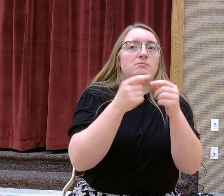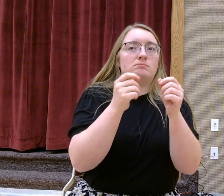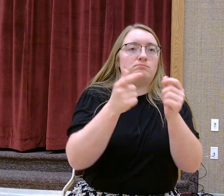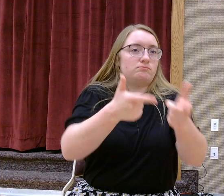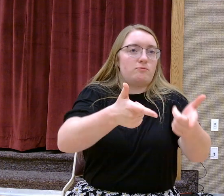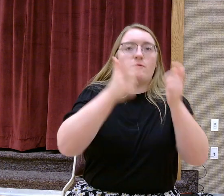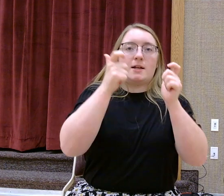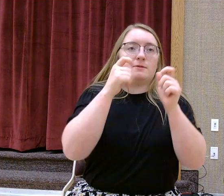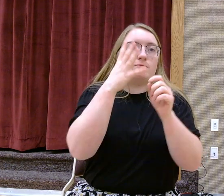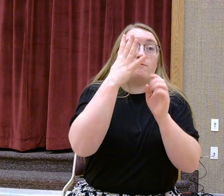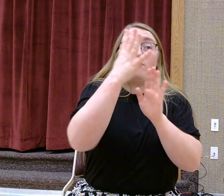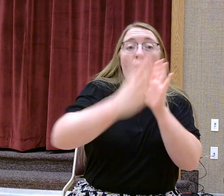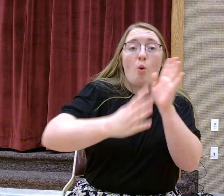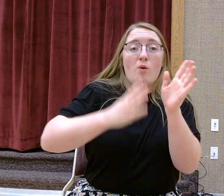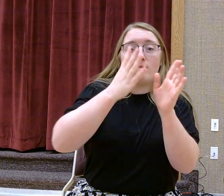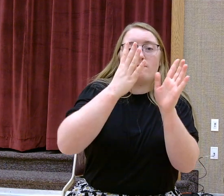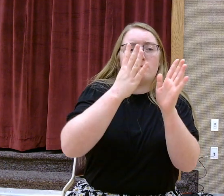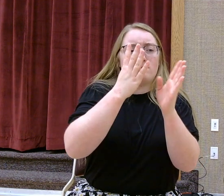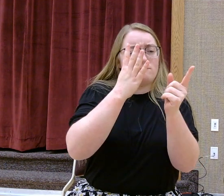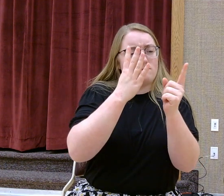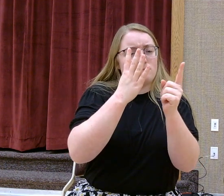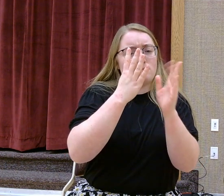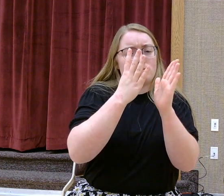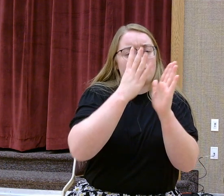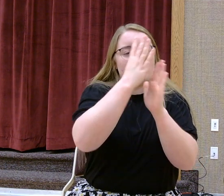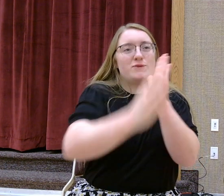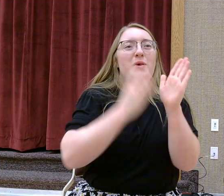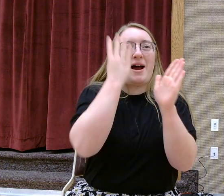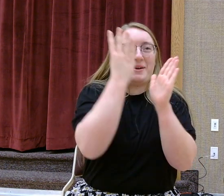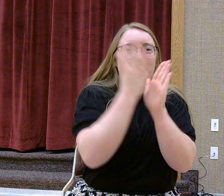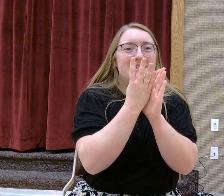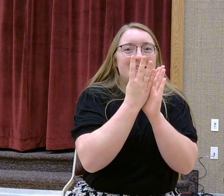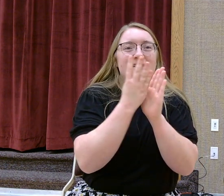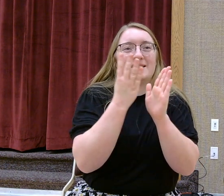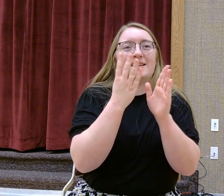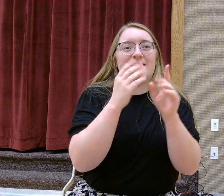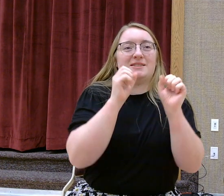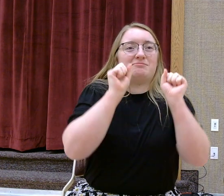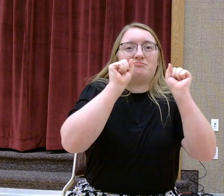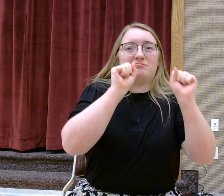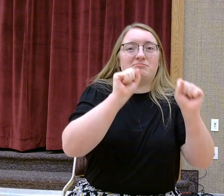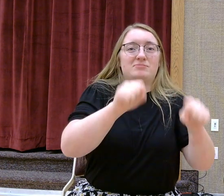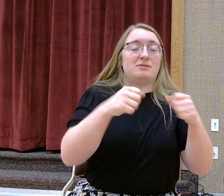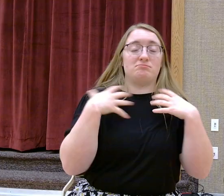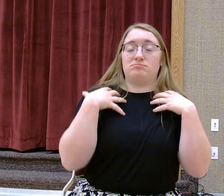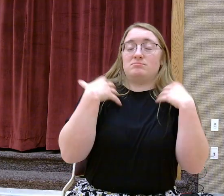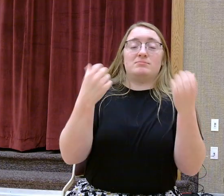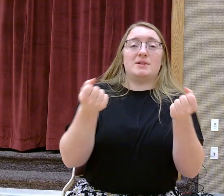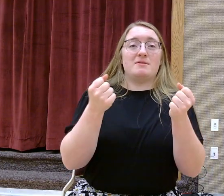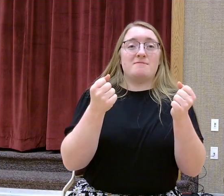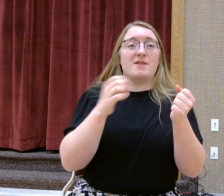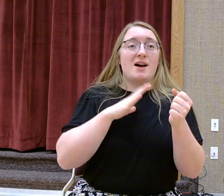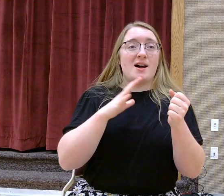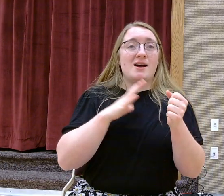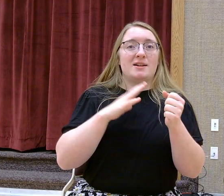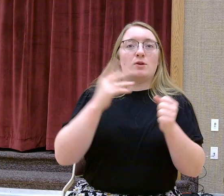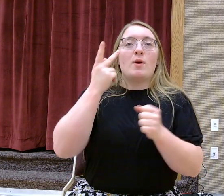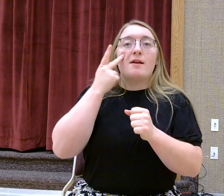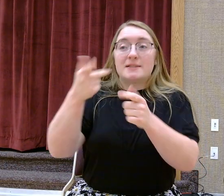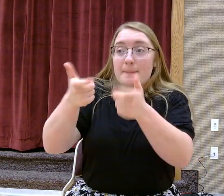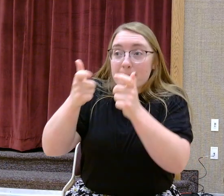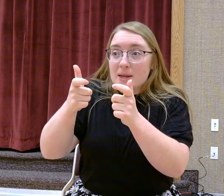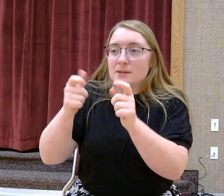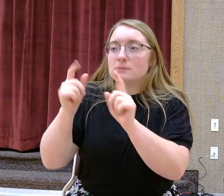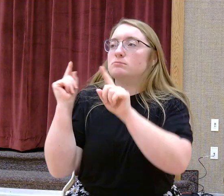4 hours. It's got to be within 4 hours. Sooner the better. If it's as soon as you see it, get to the ER. Do not